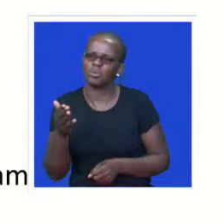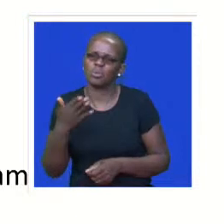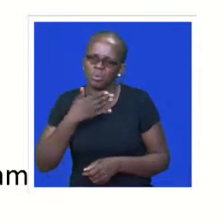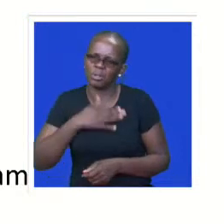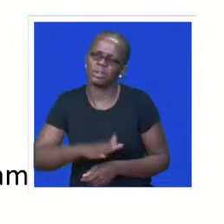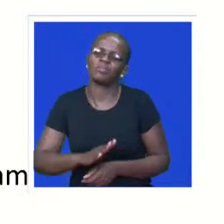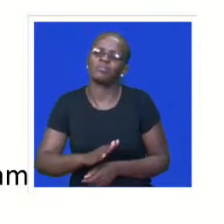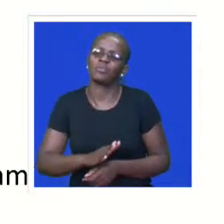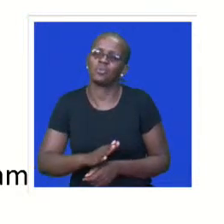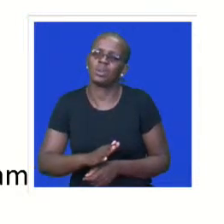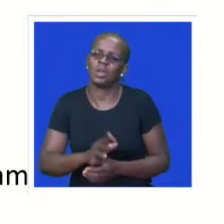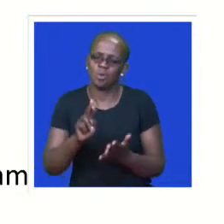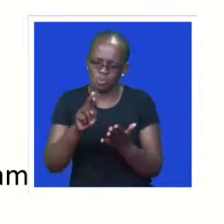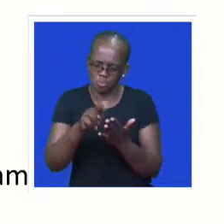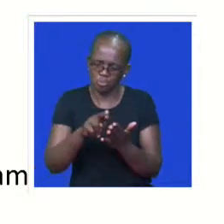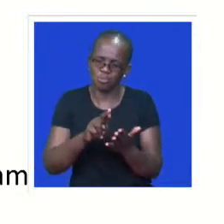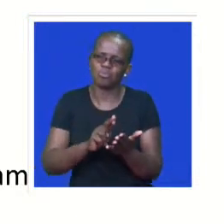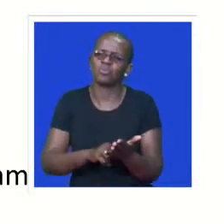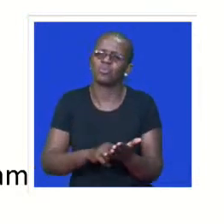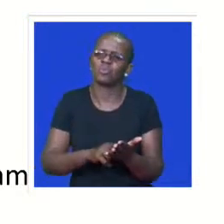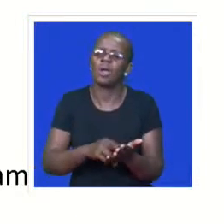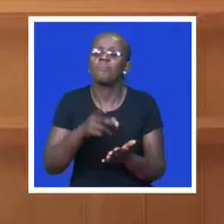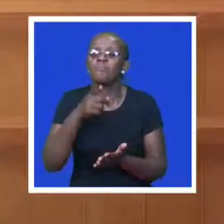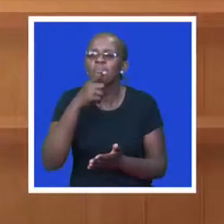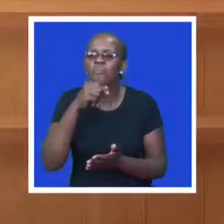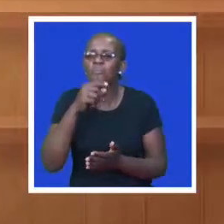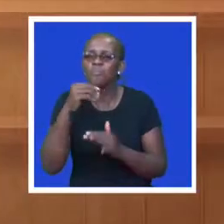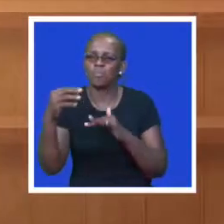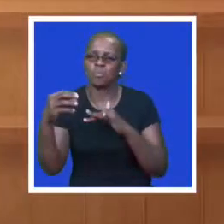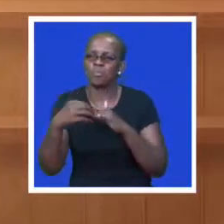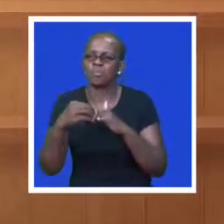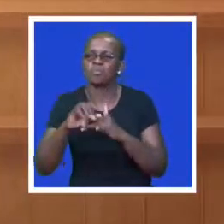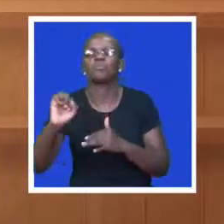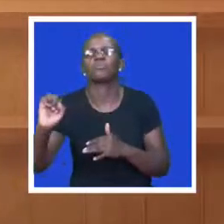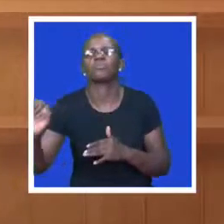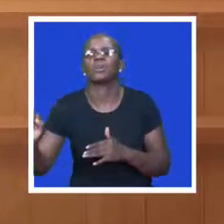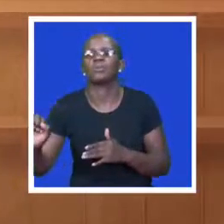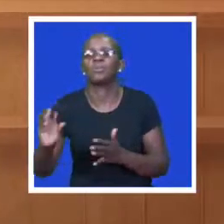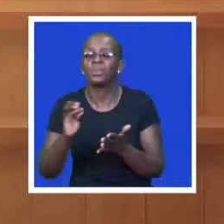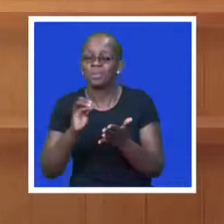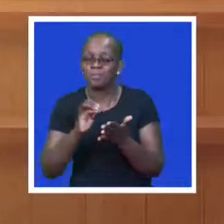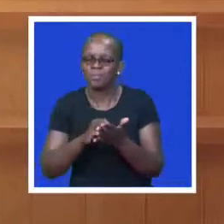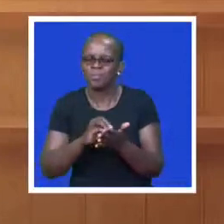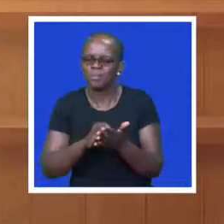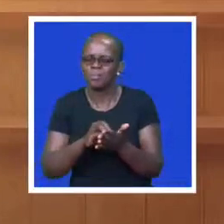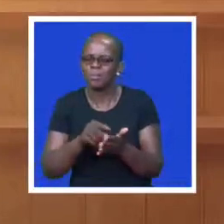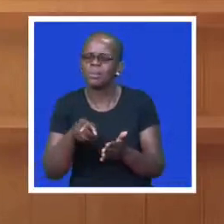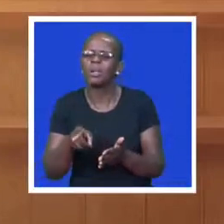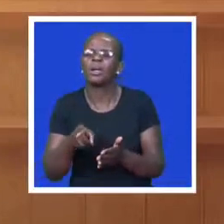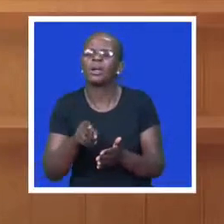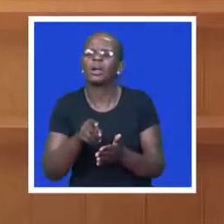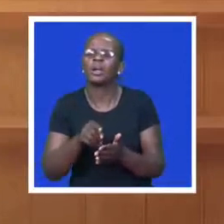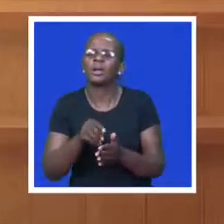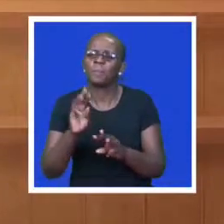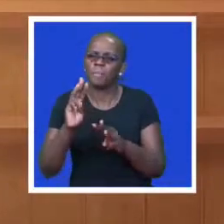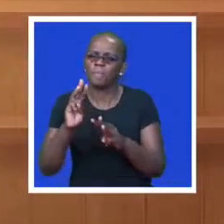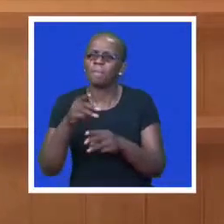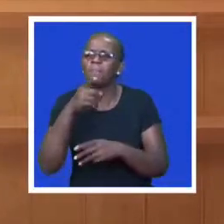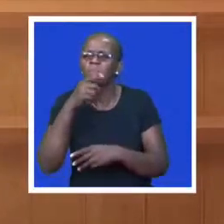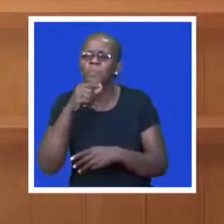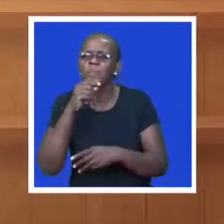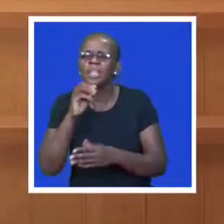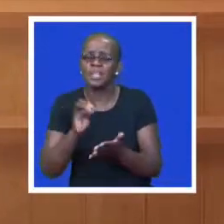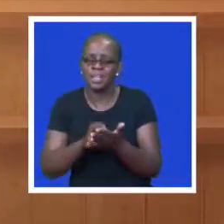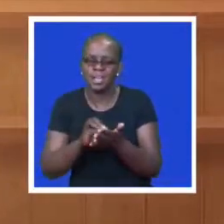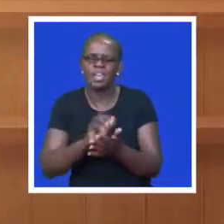be ruled by him. So the man was given the authority now to rule over the woman. That is why your